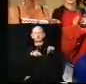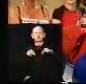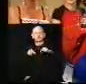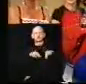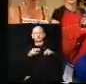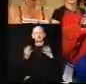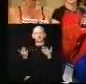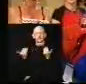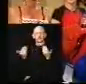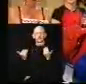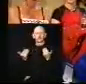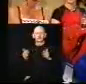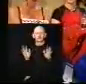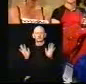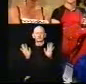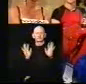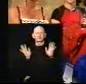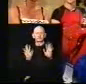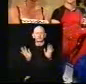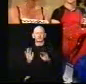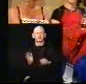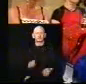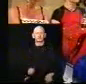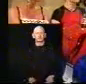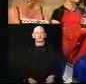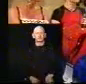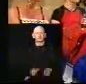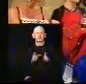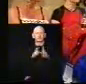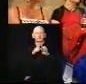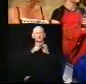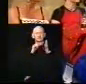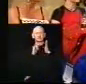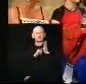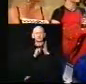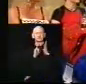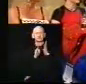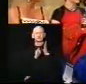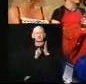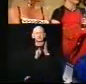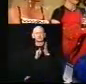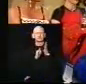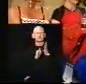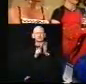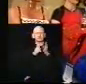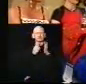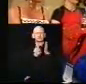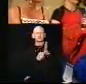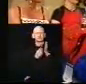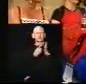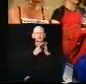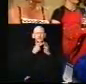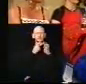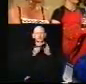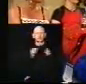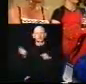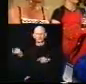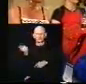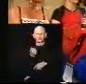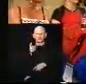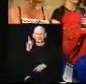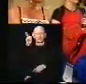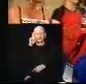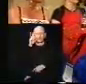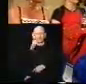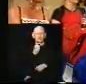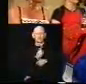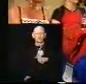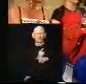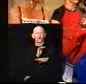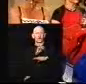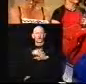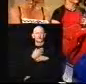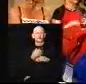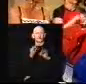Deb and Desiree Now, you'll come in today to talk specifically about a show That you've got up and running Yes Called